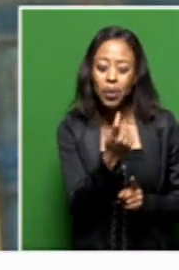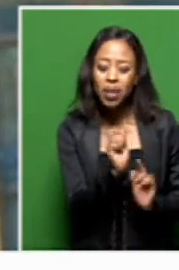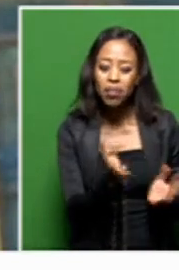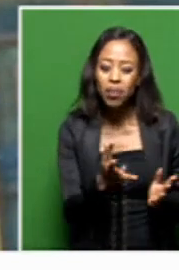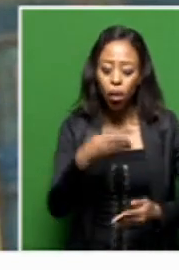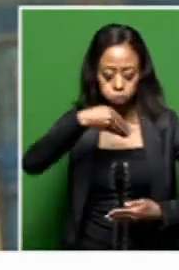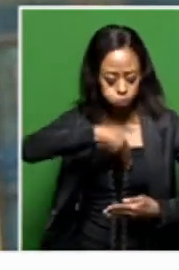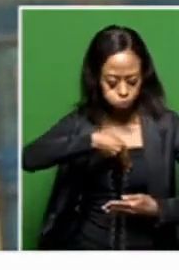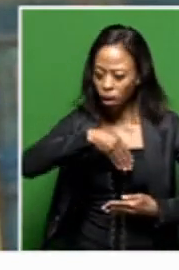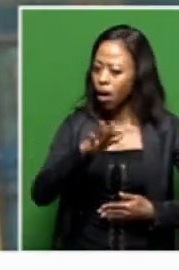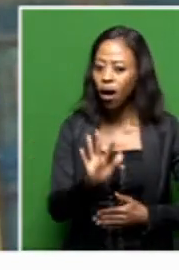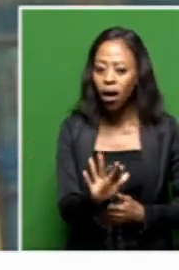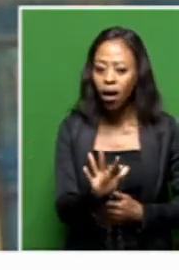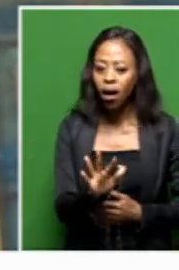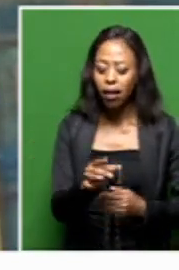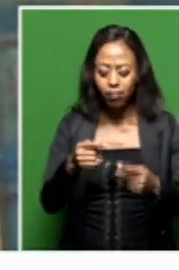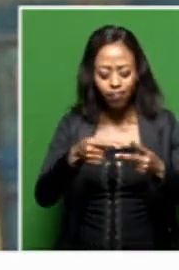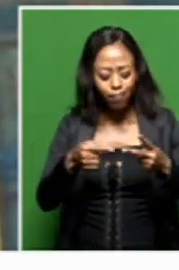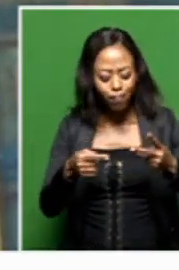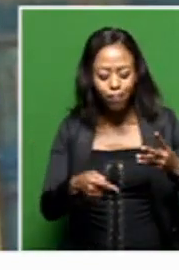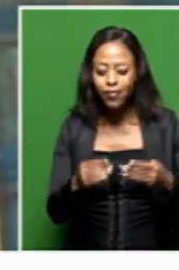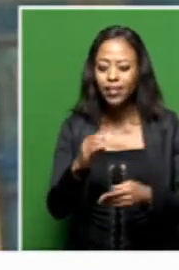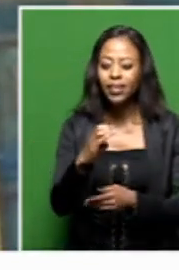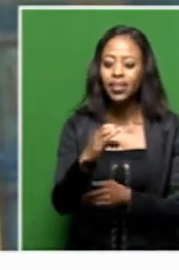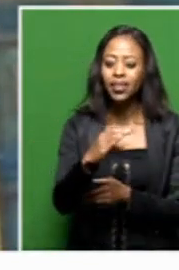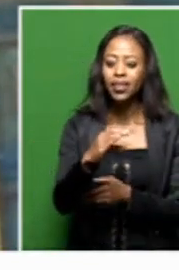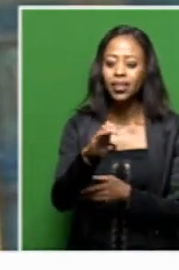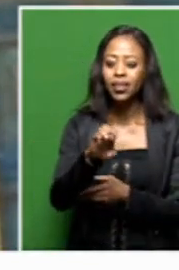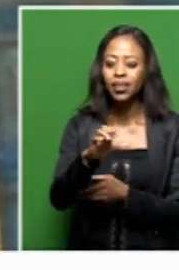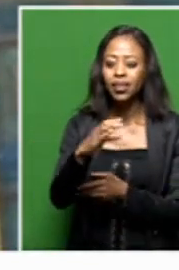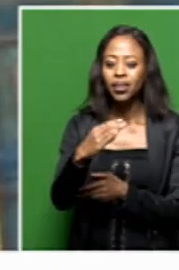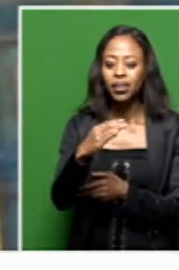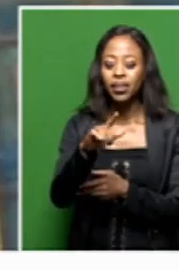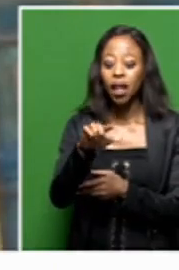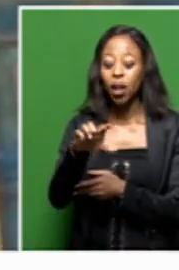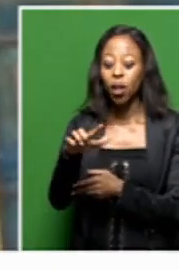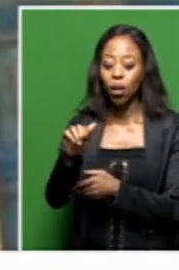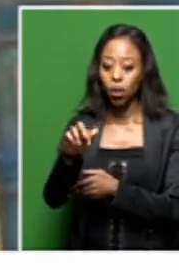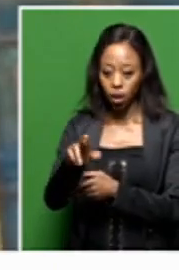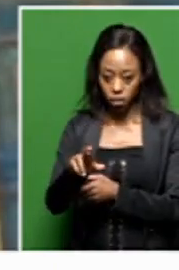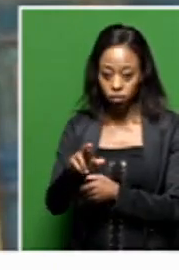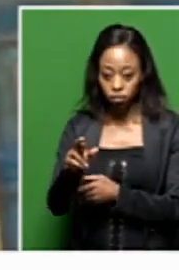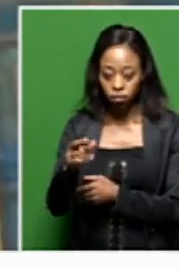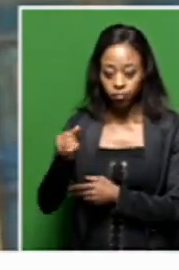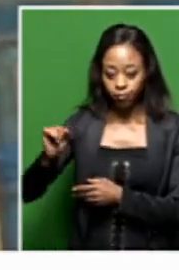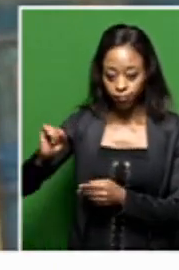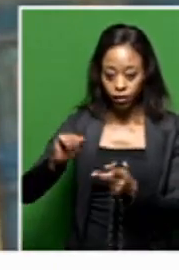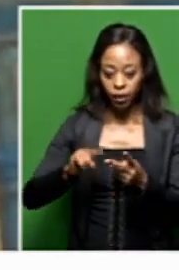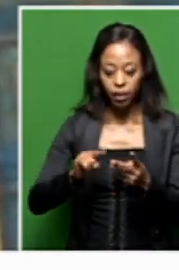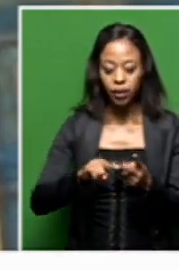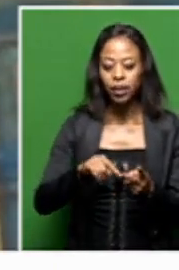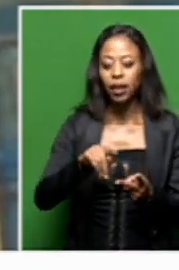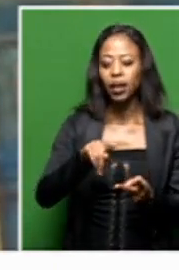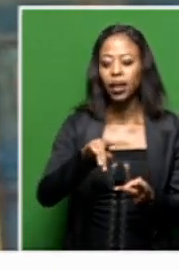in our immune systems. We have cellular immunity as well. You would have heard in the media the scientists and doctors talking about killer